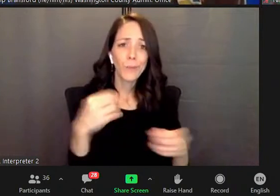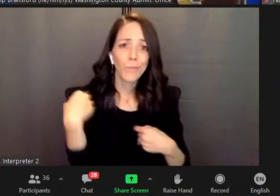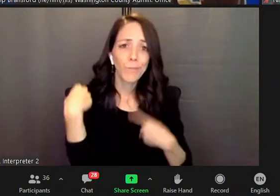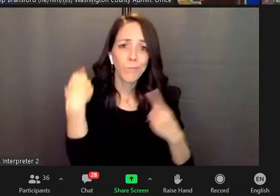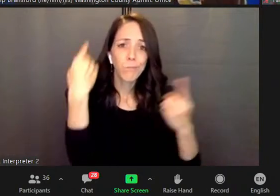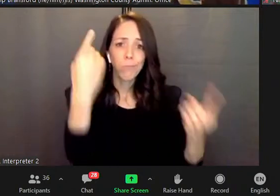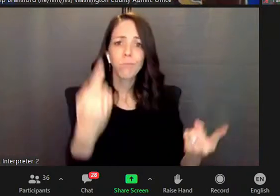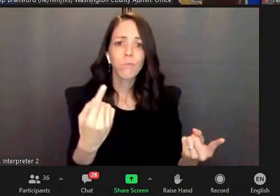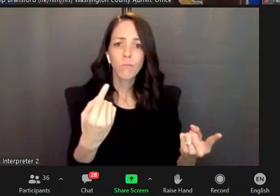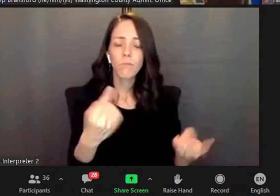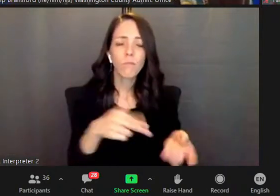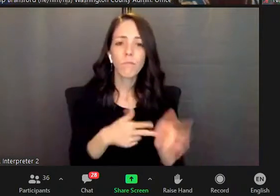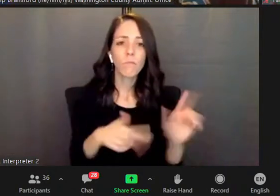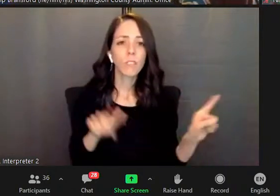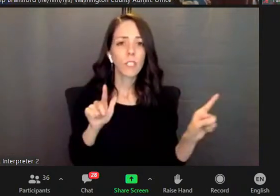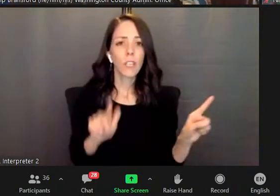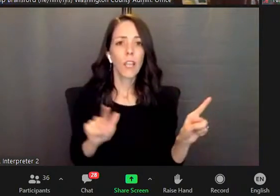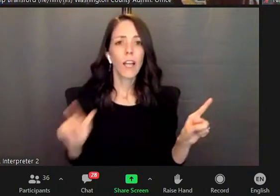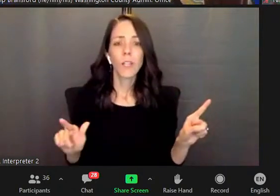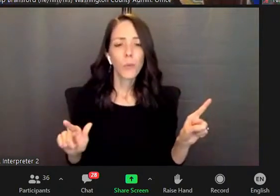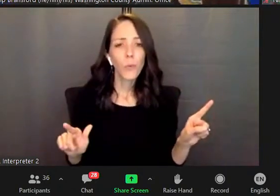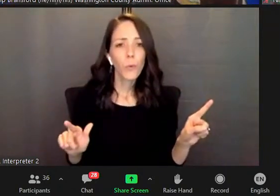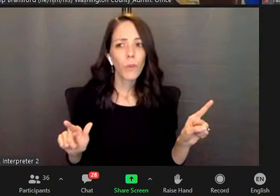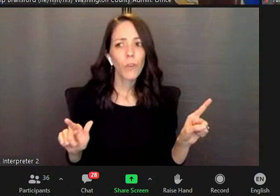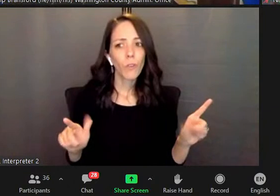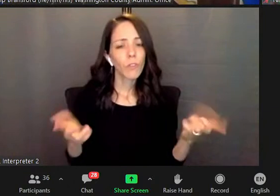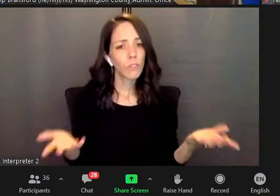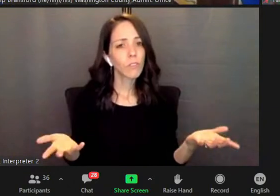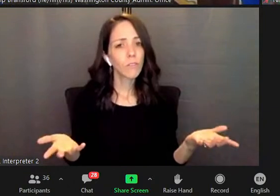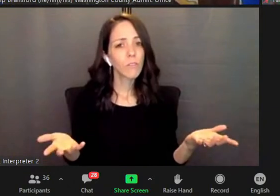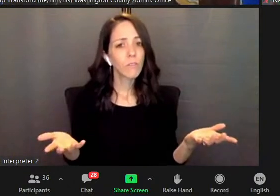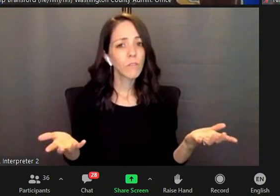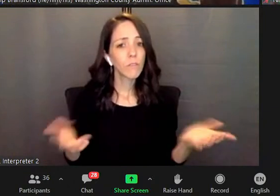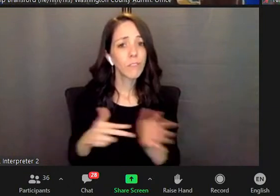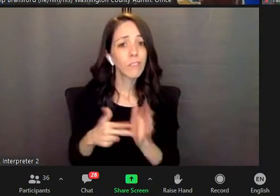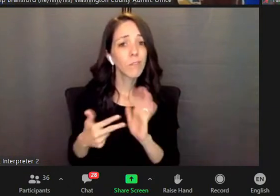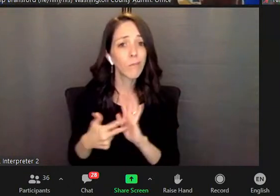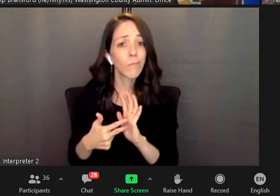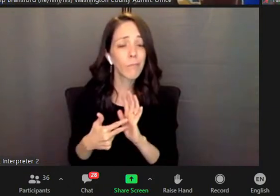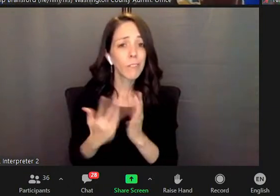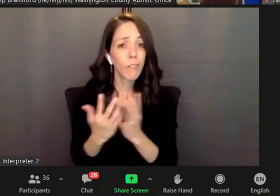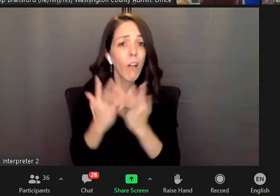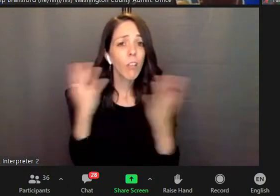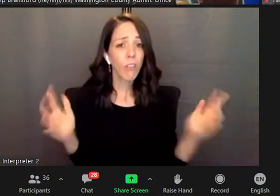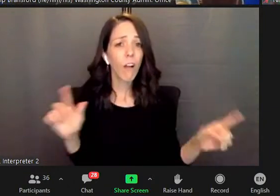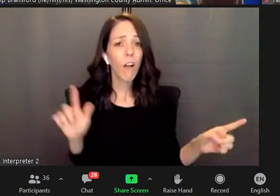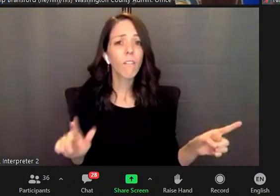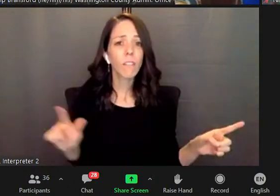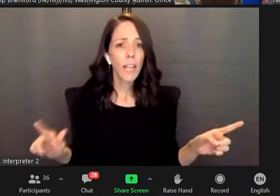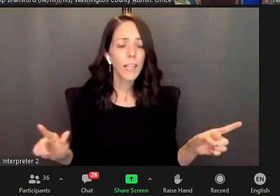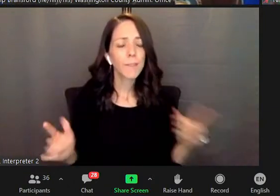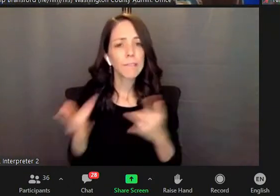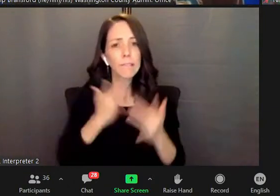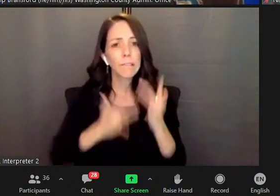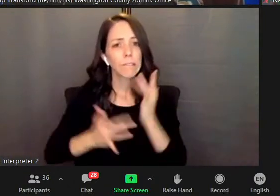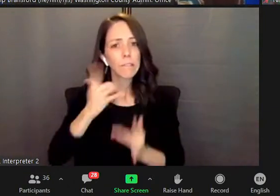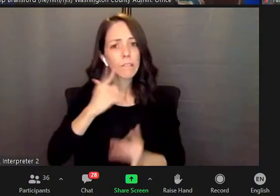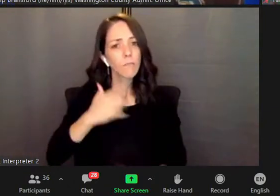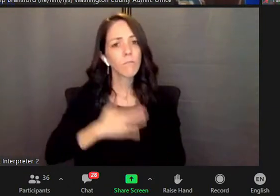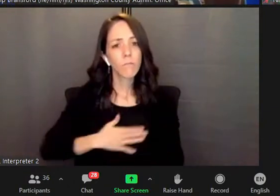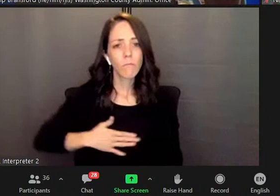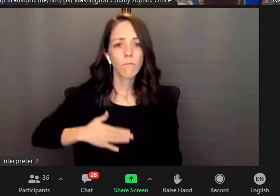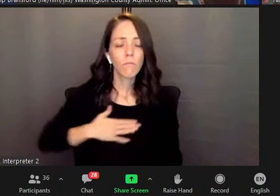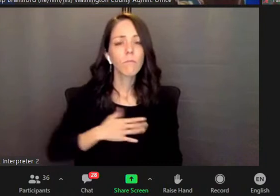folks are not large numbers of units, but they're numbers of them. And so I appreciate that we need some